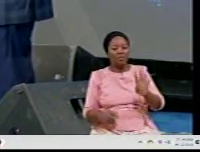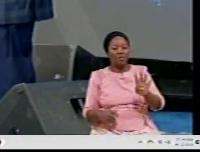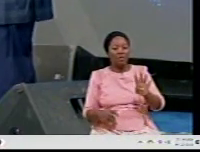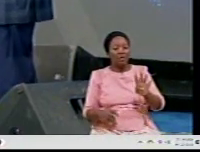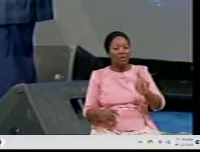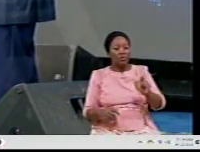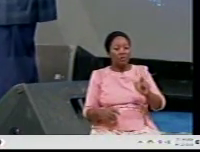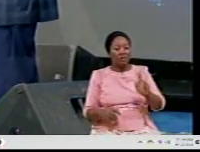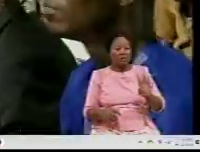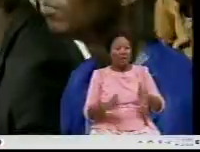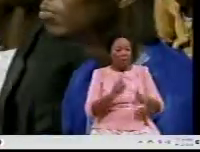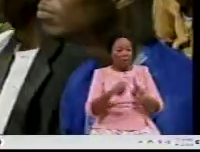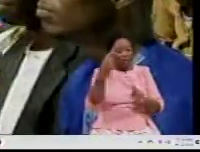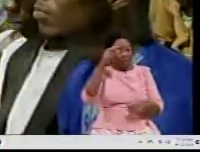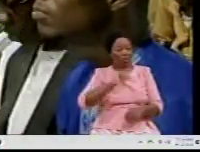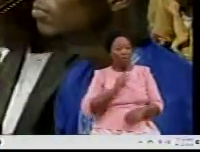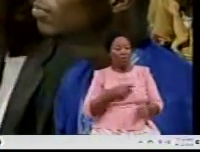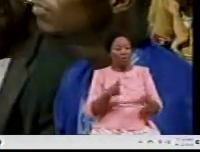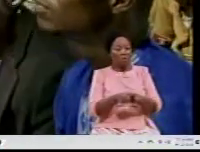verse 24,